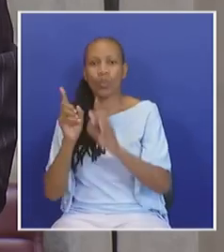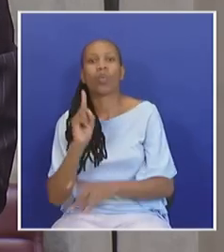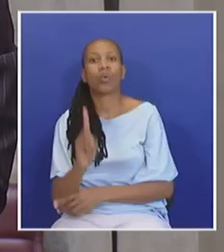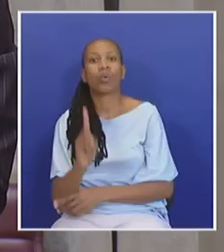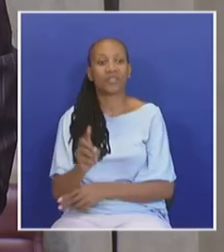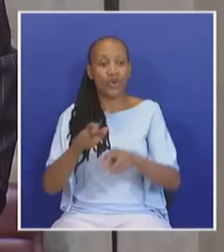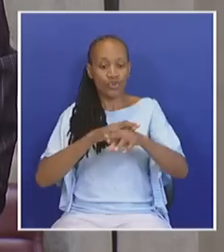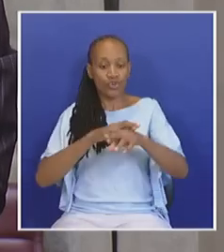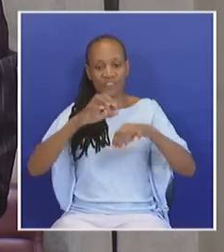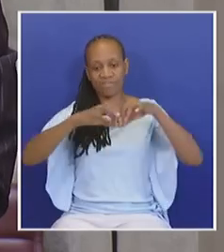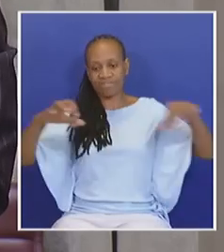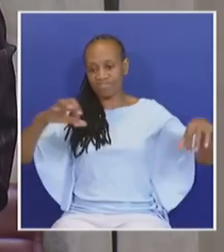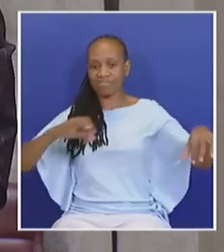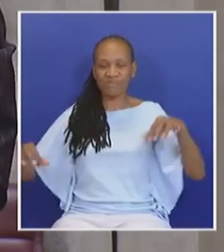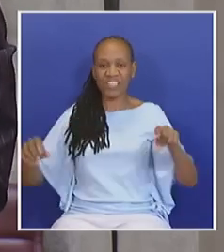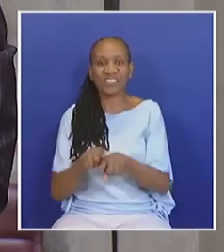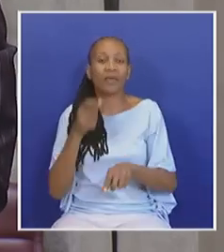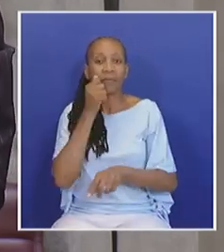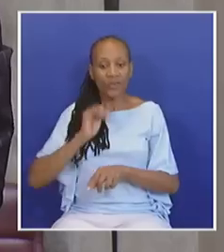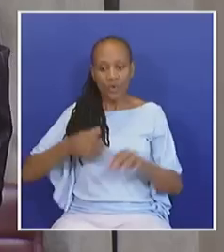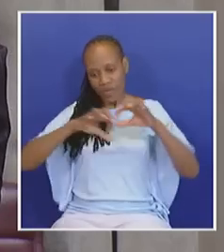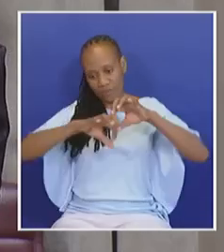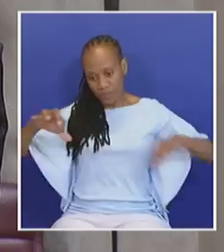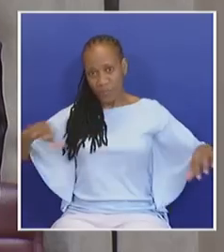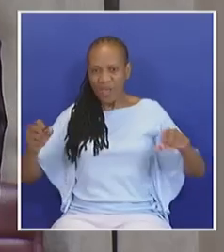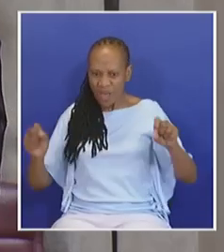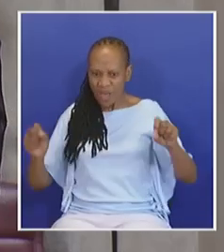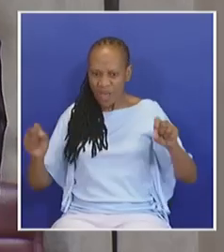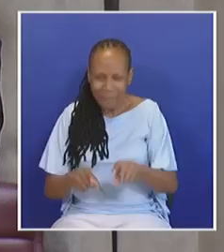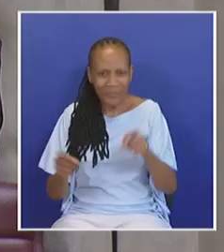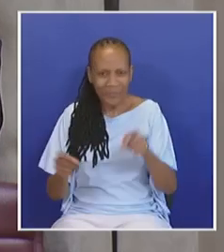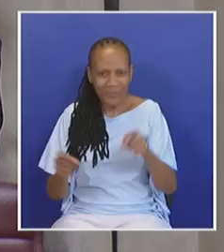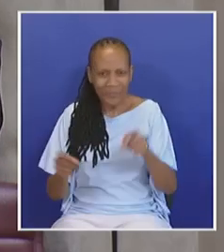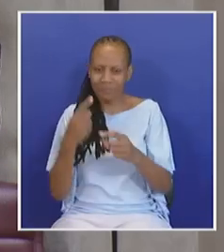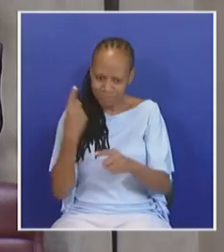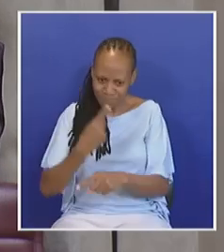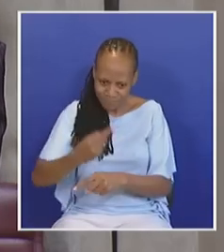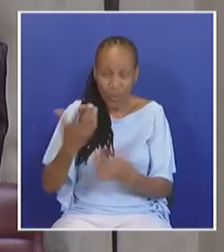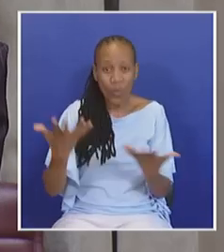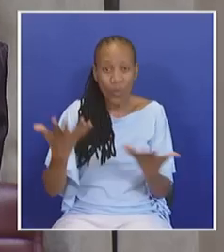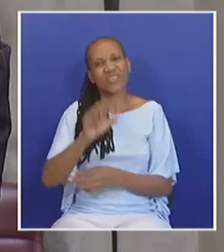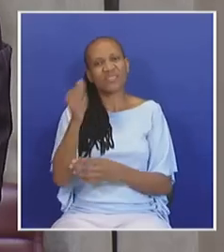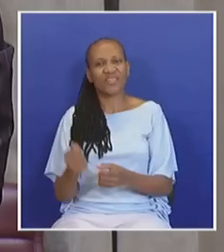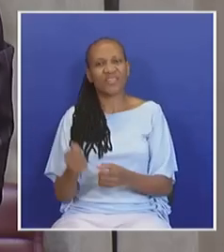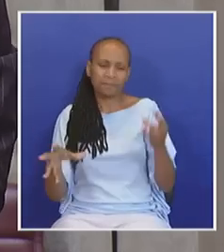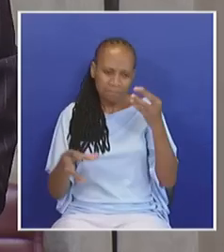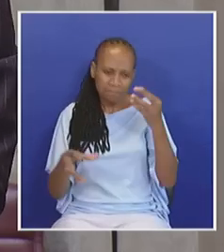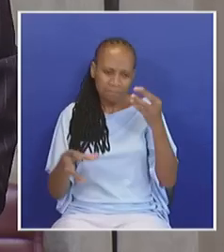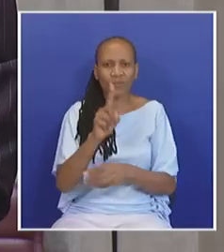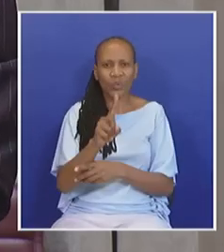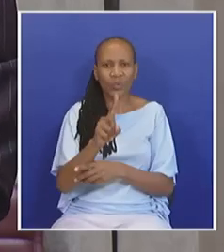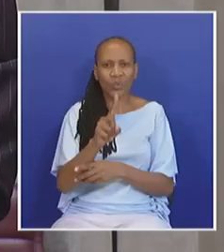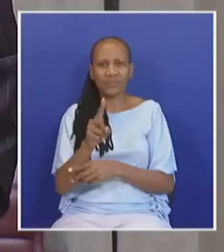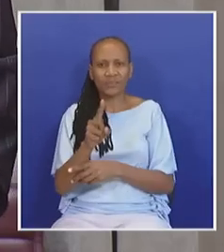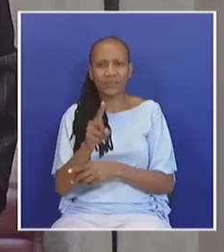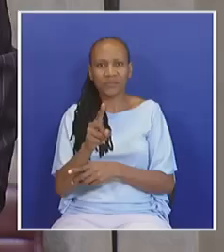racial, class, and gender disparities that have been so persistent even to this day. It is about the average white household's income being as